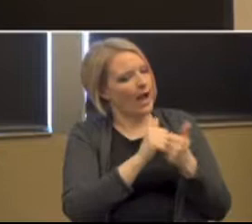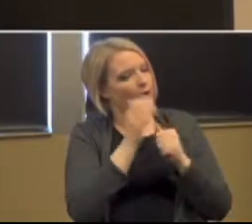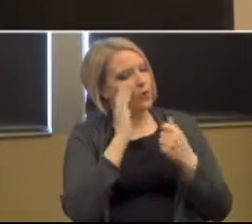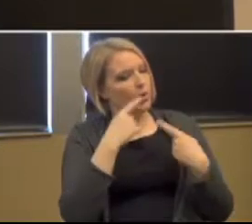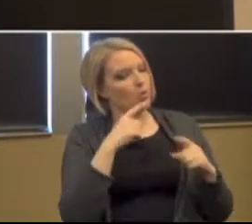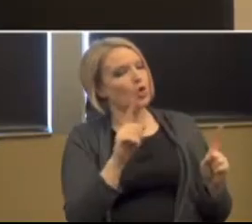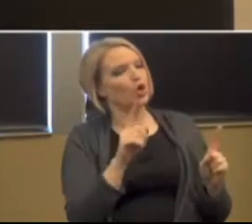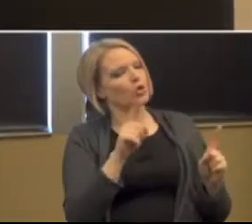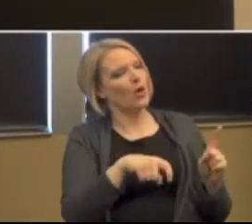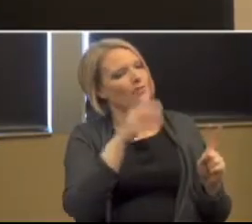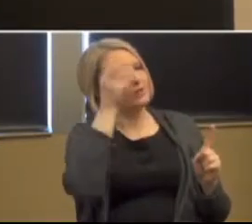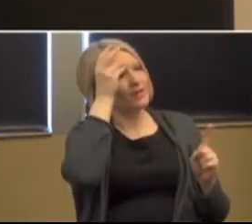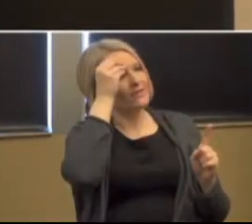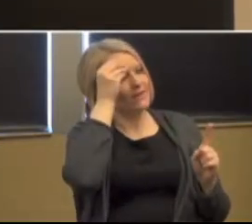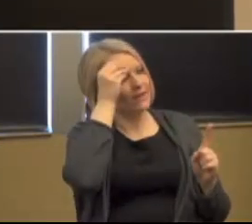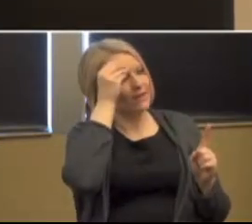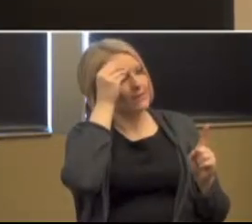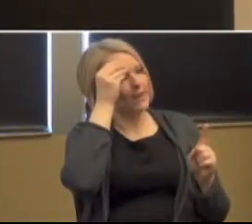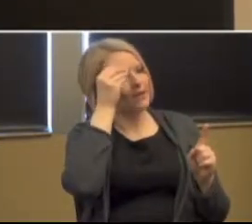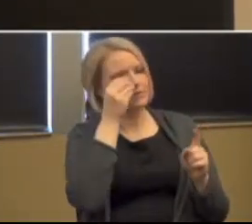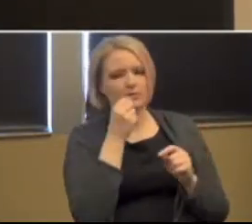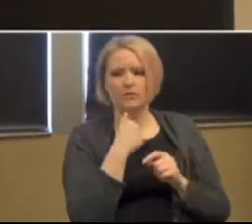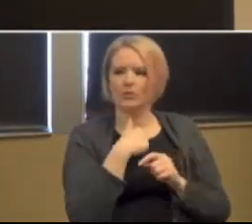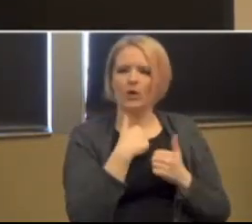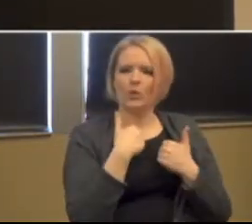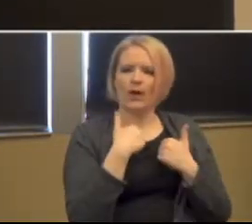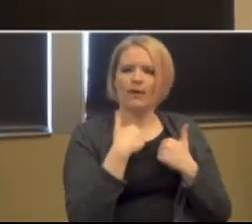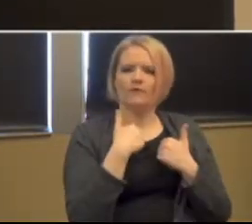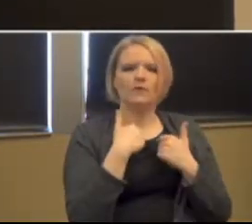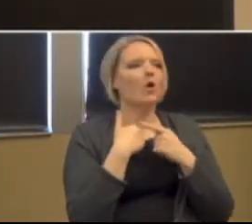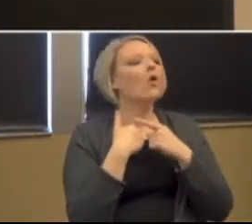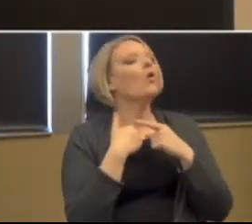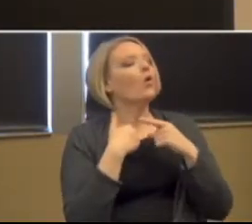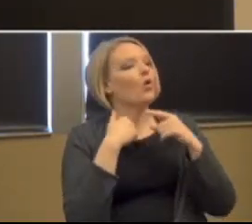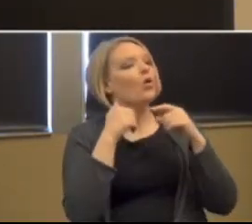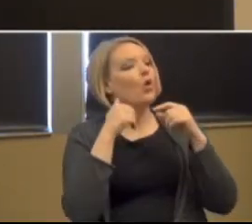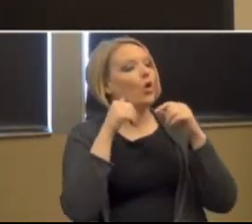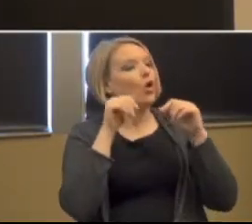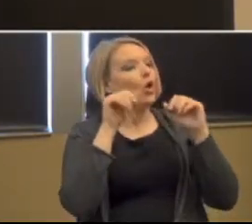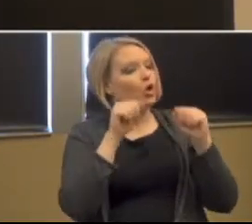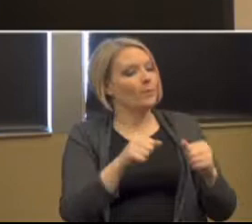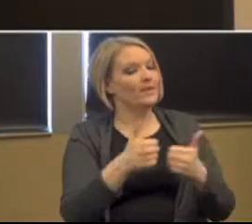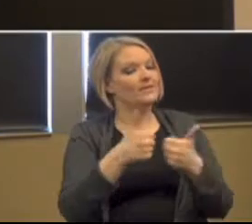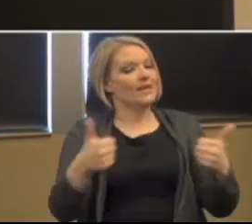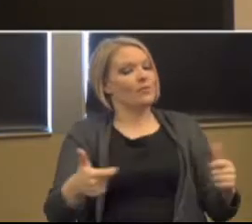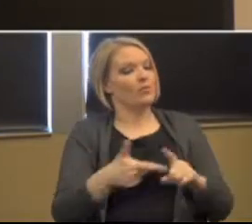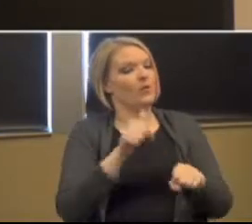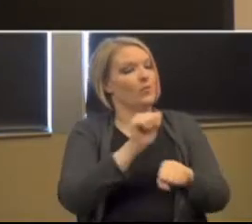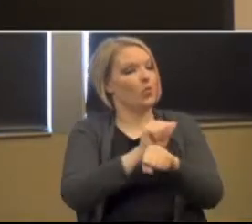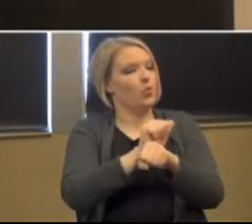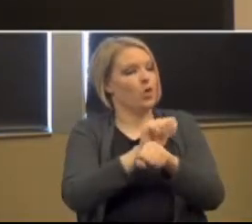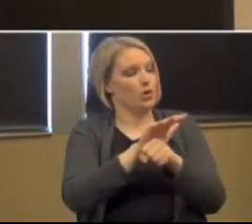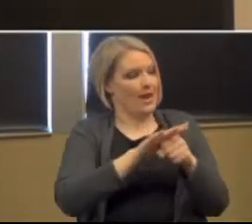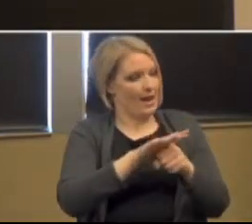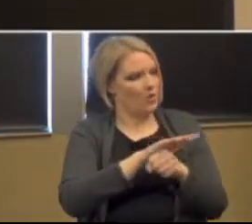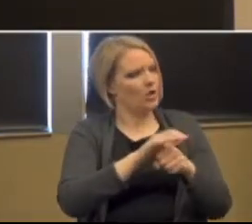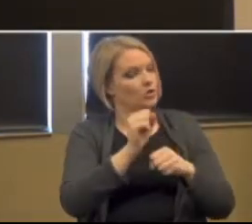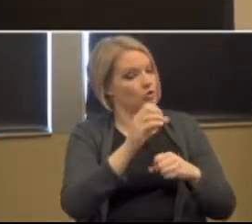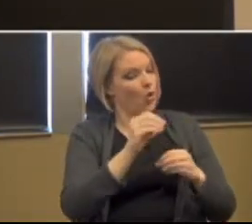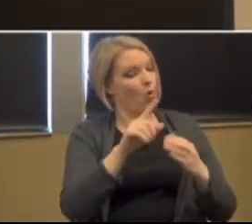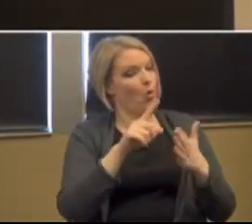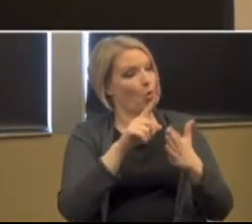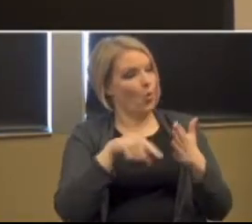think about, what do I have here? That it can be stored away from the work area. So the things that